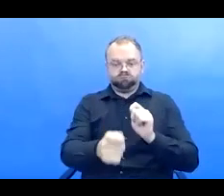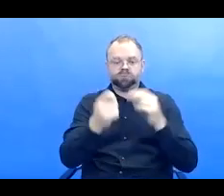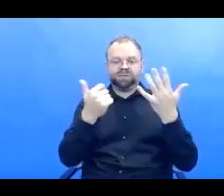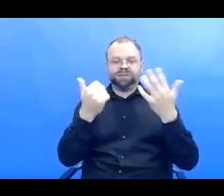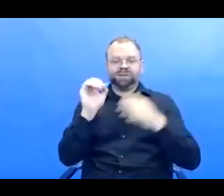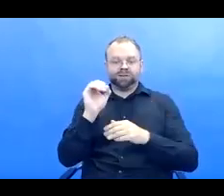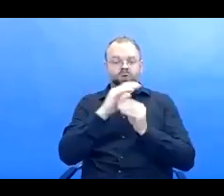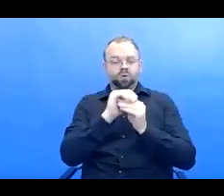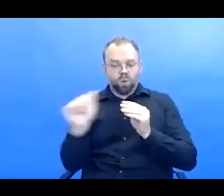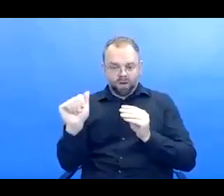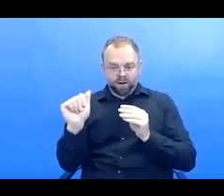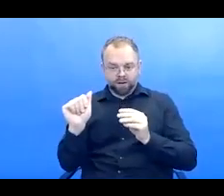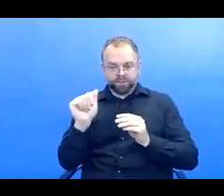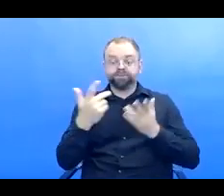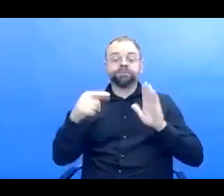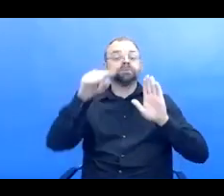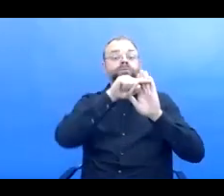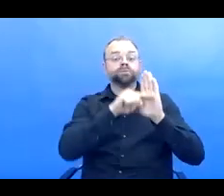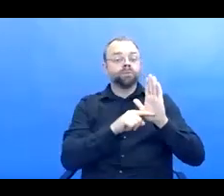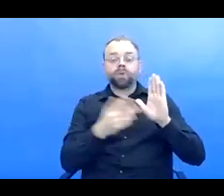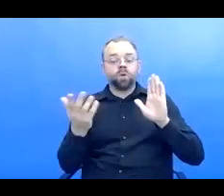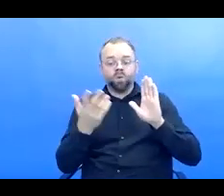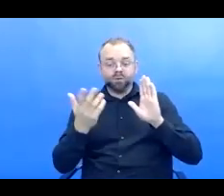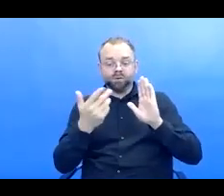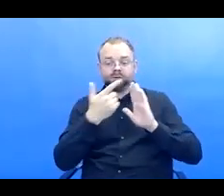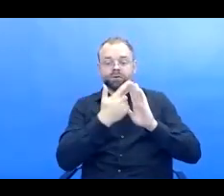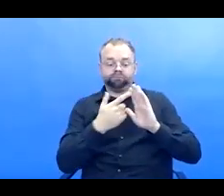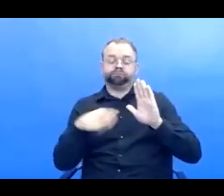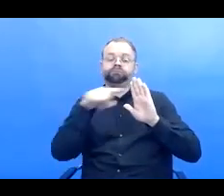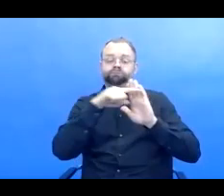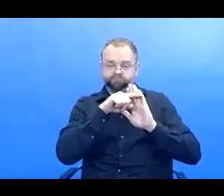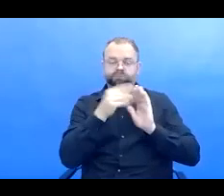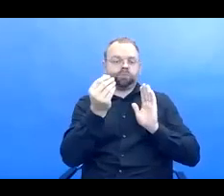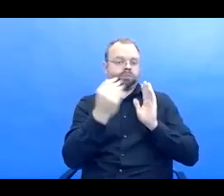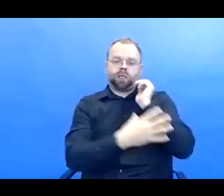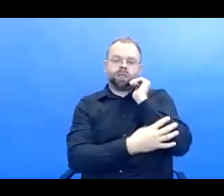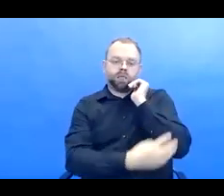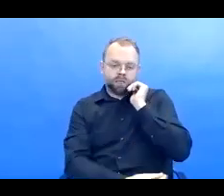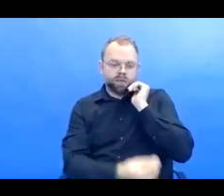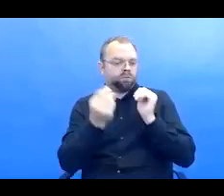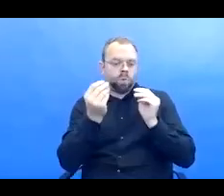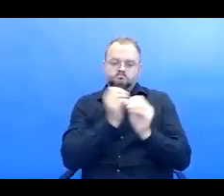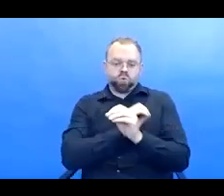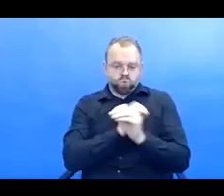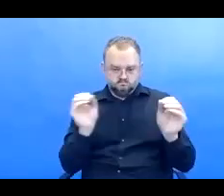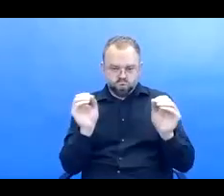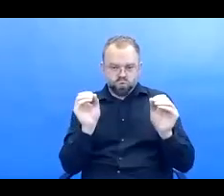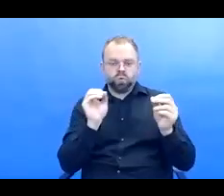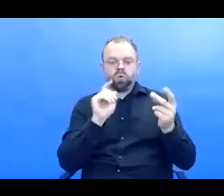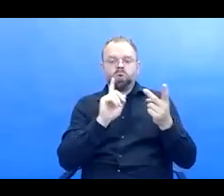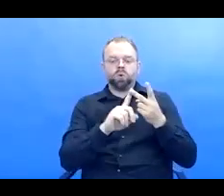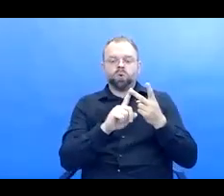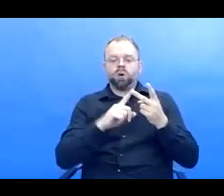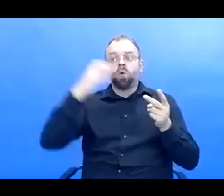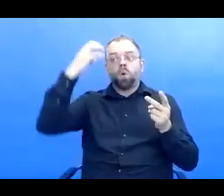valid identity card and disability card. So for children, it is the families who have to provide their identity cards